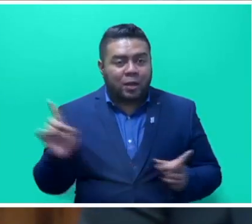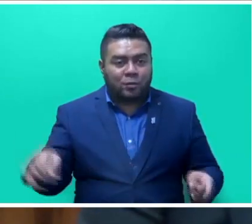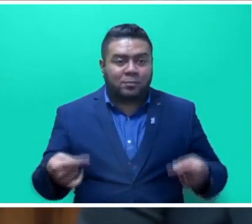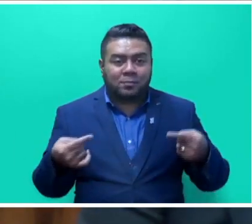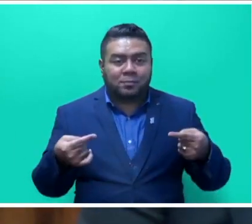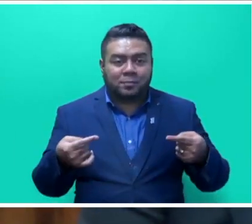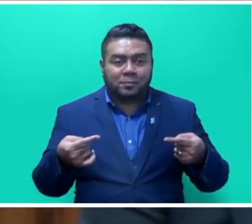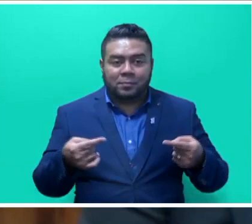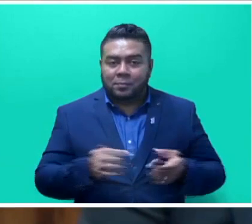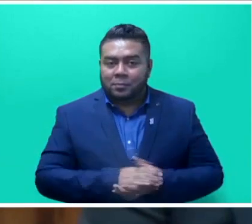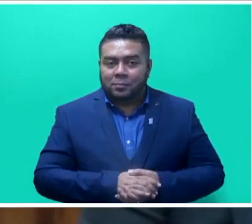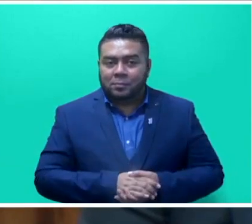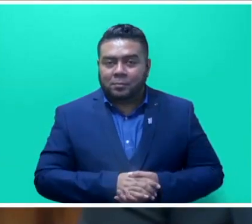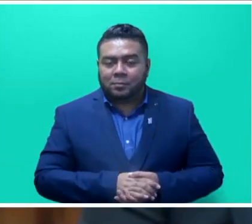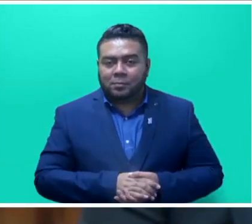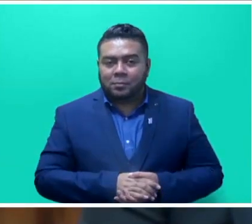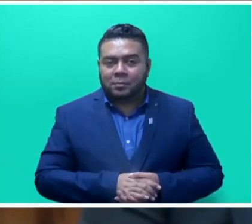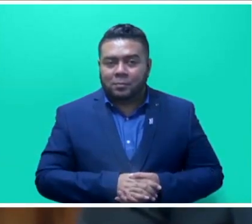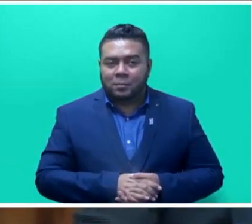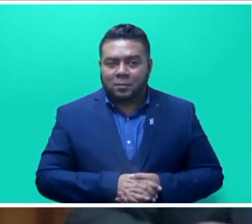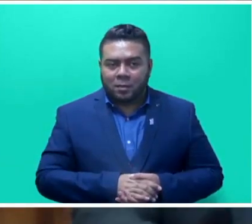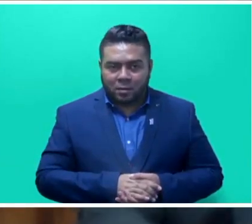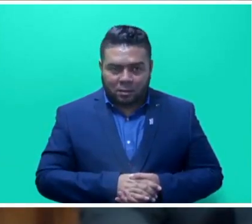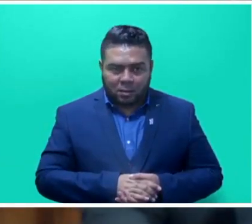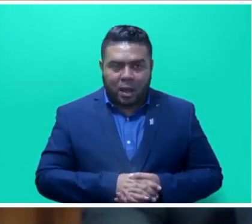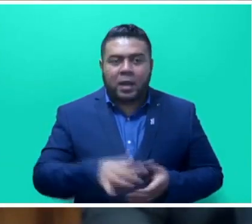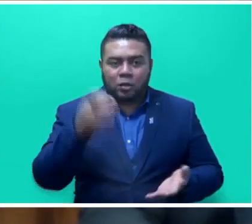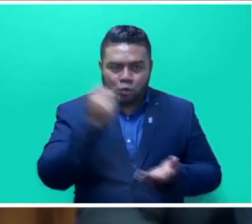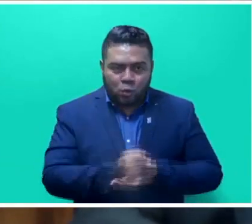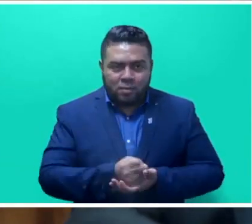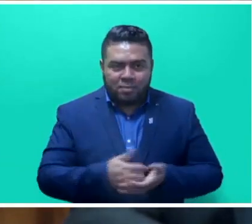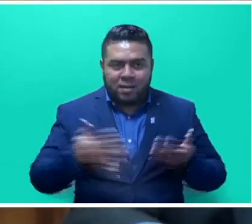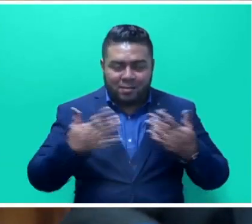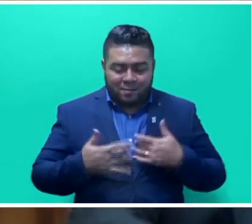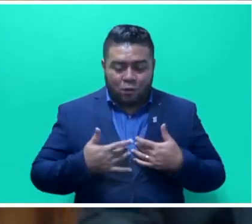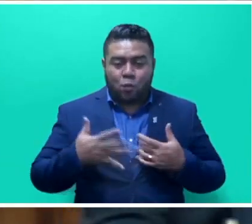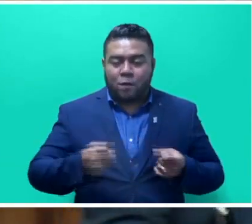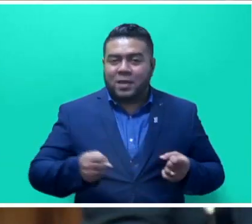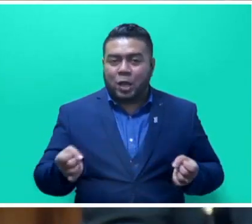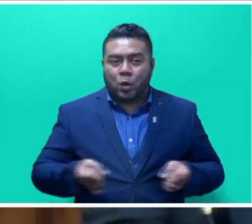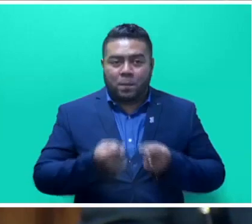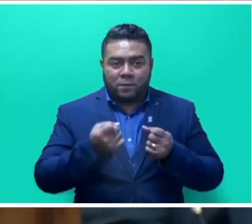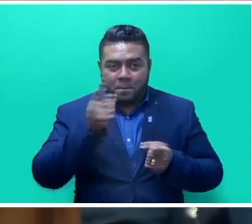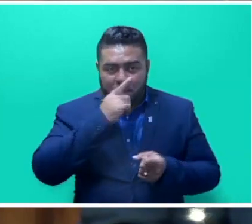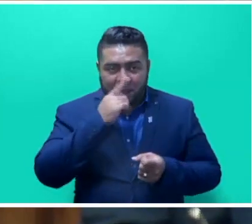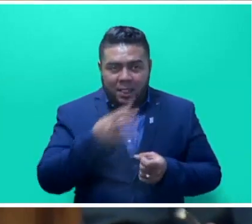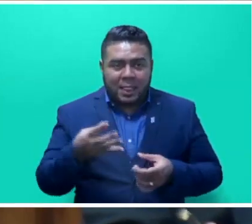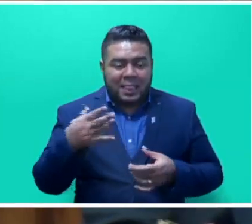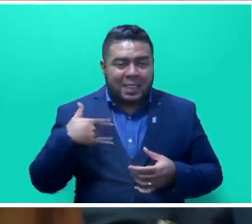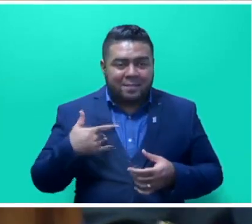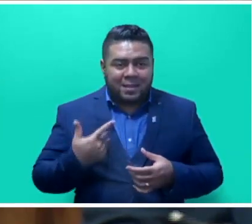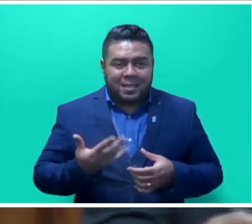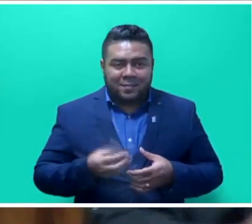against informality and ensure that the livelihoods and economic opportunities for those living in